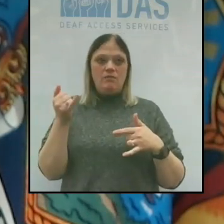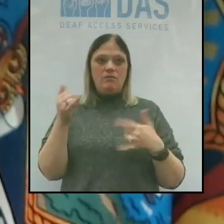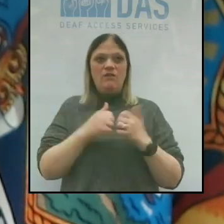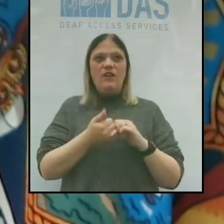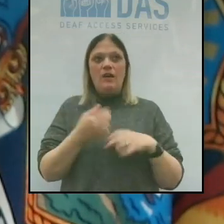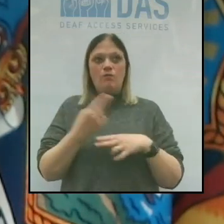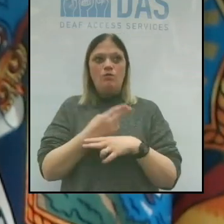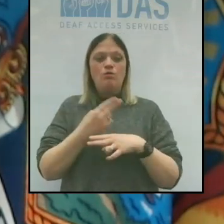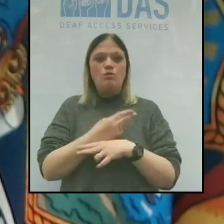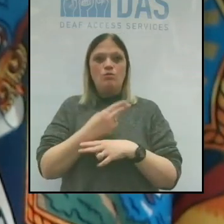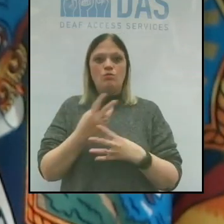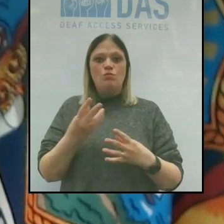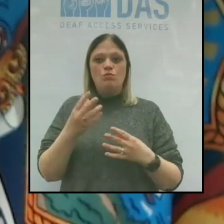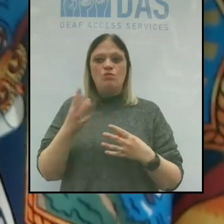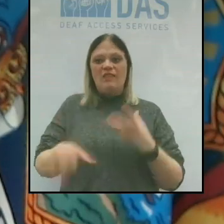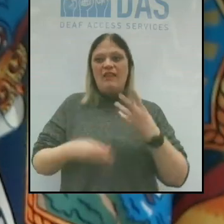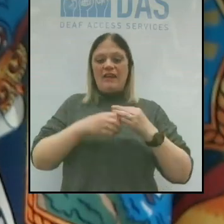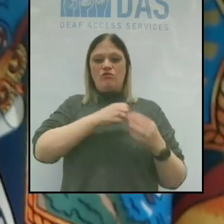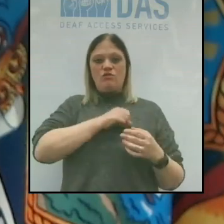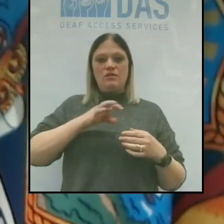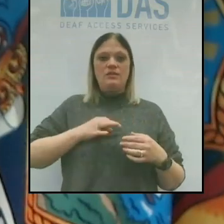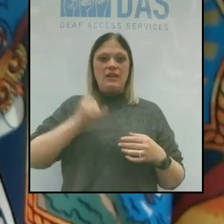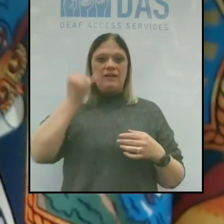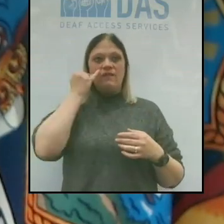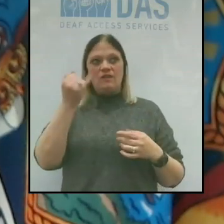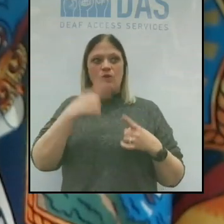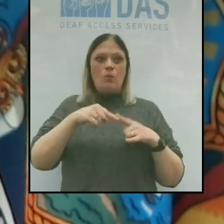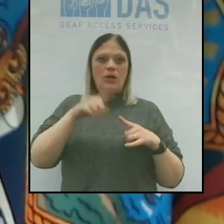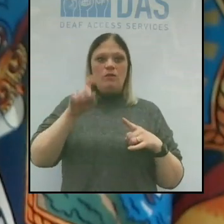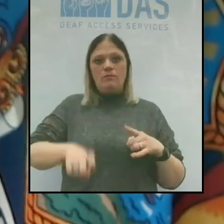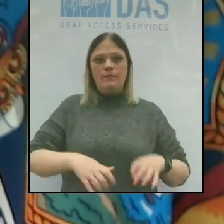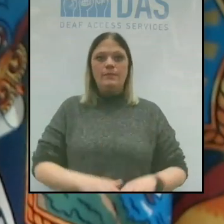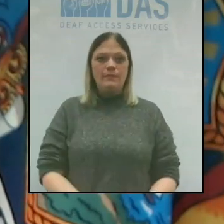how to use that additional staff if and then when we need them.